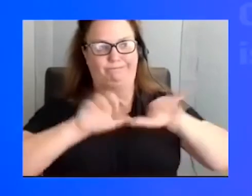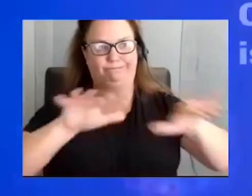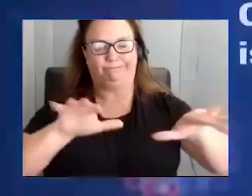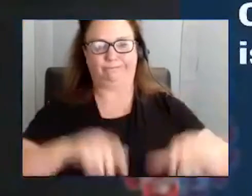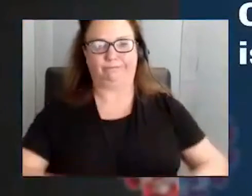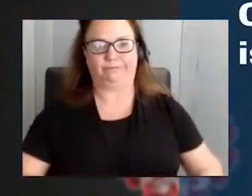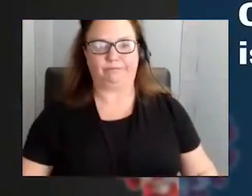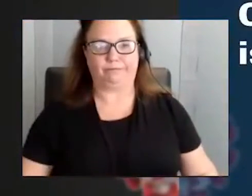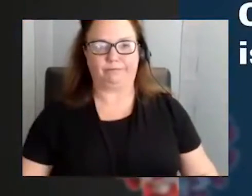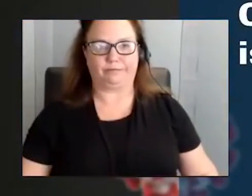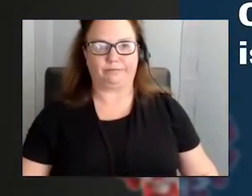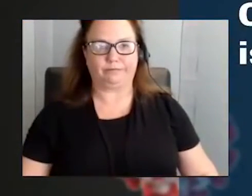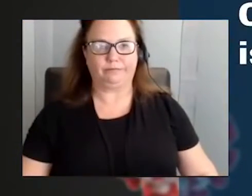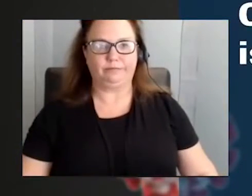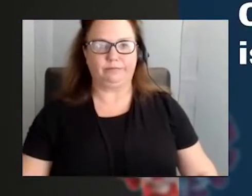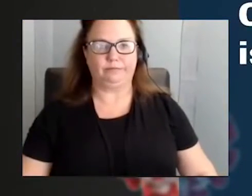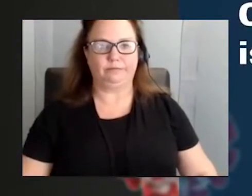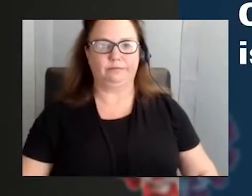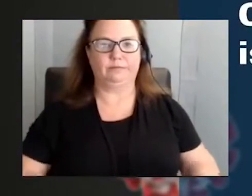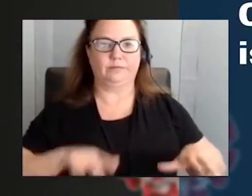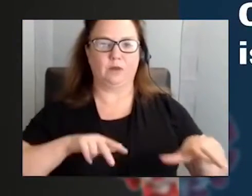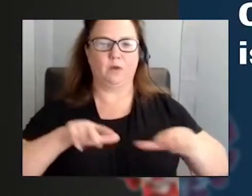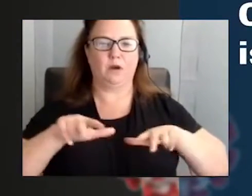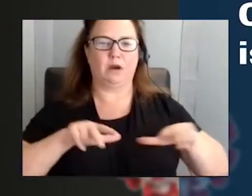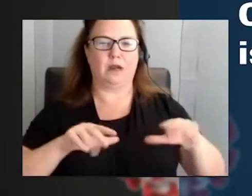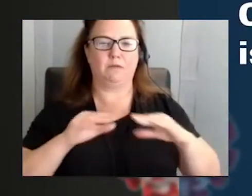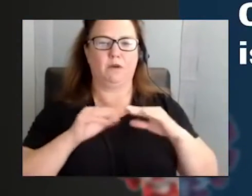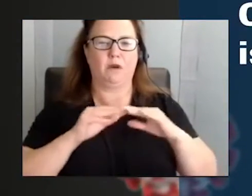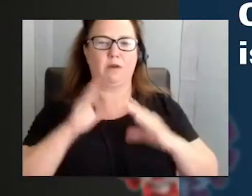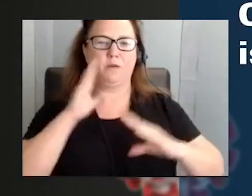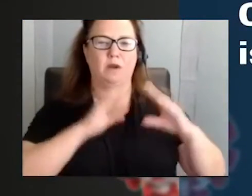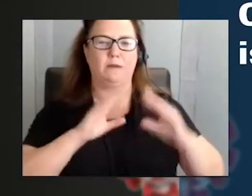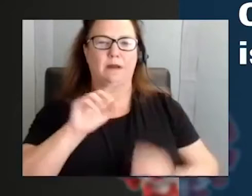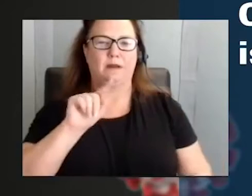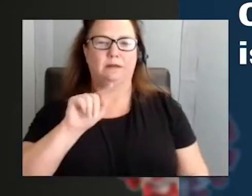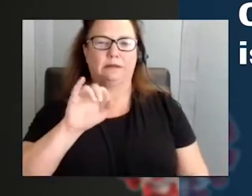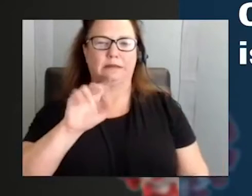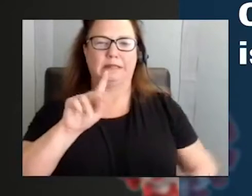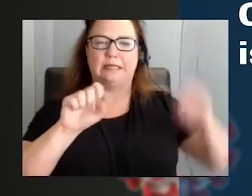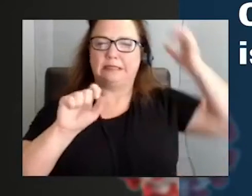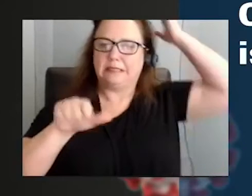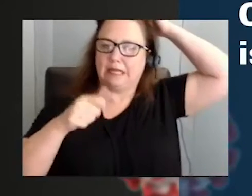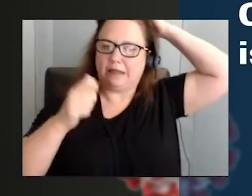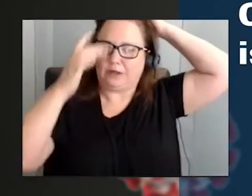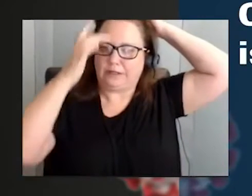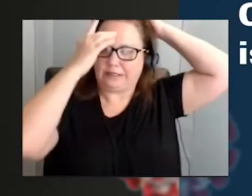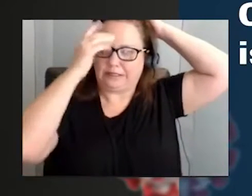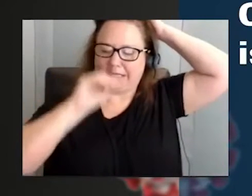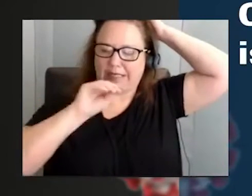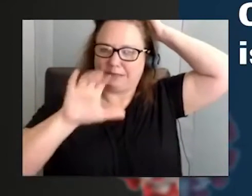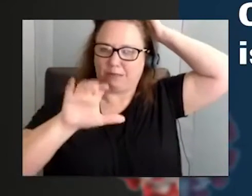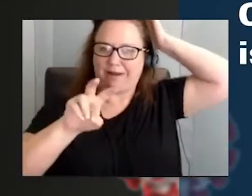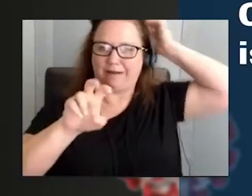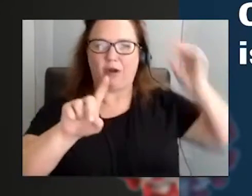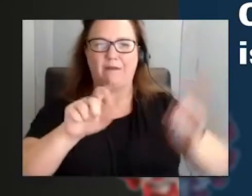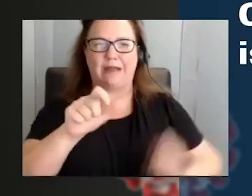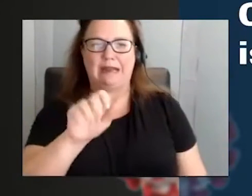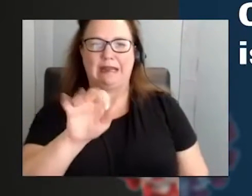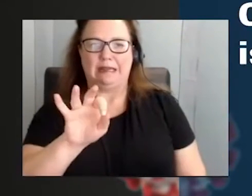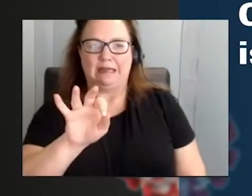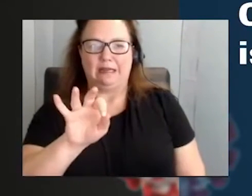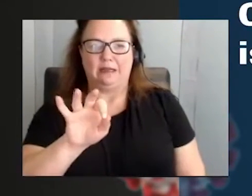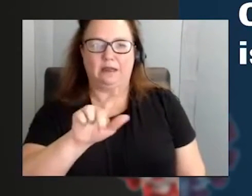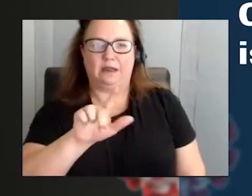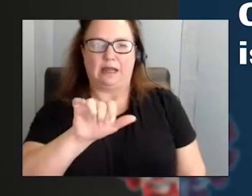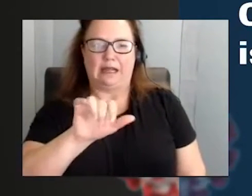hike more as a family. I'm worried about ticks and other insects. Yeah. First of all, can they spread COVID-19? And I also heard that Lyme disease